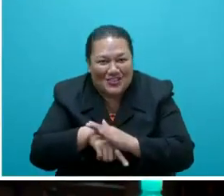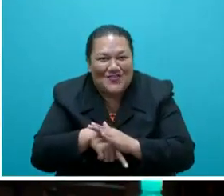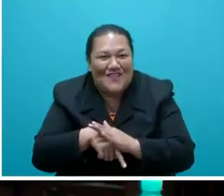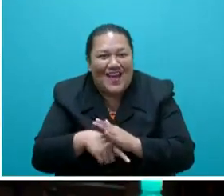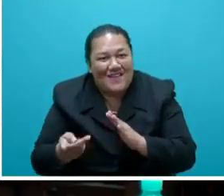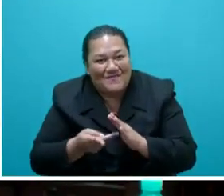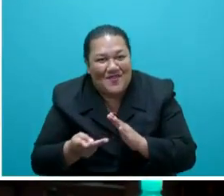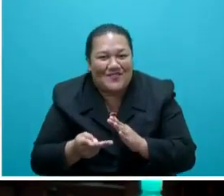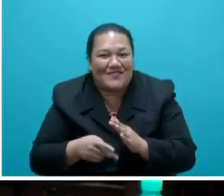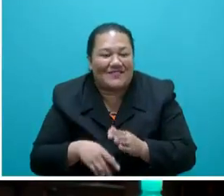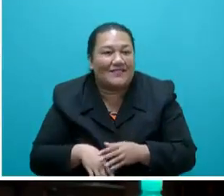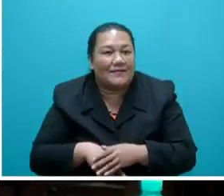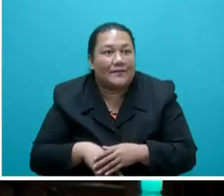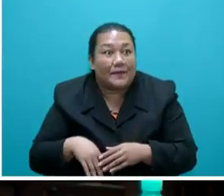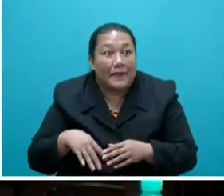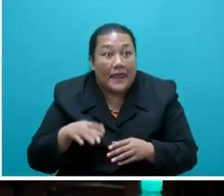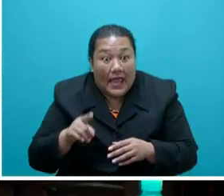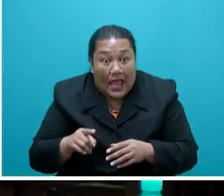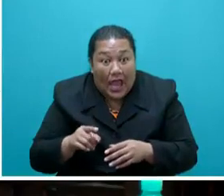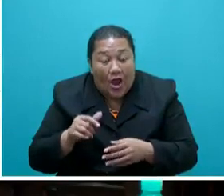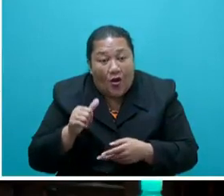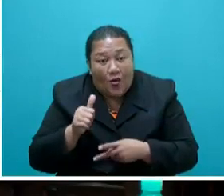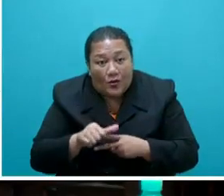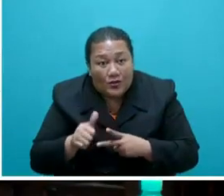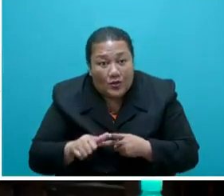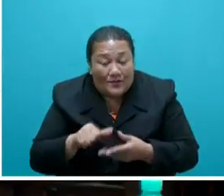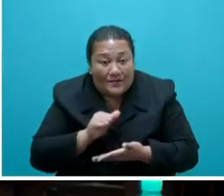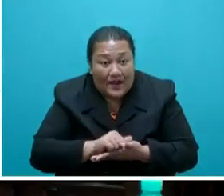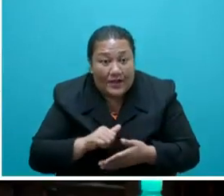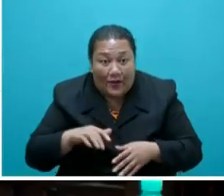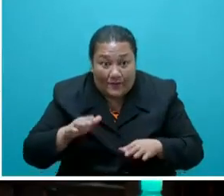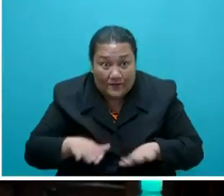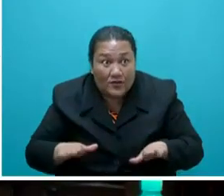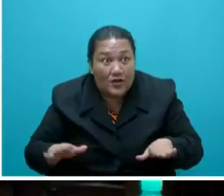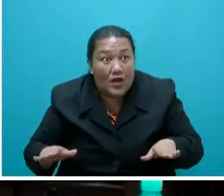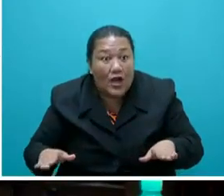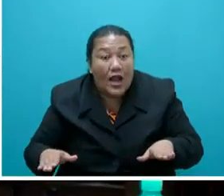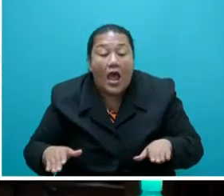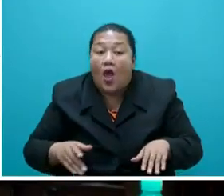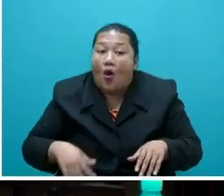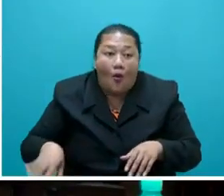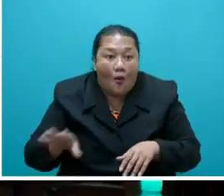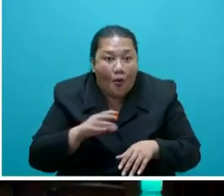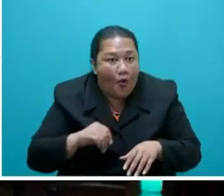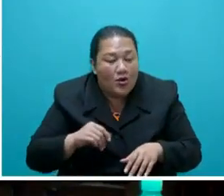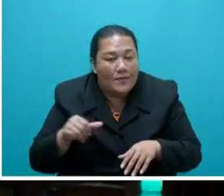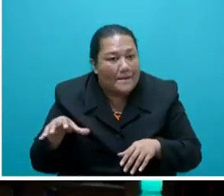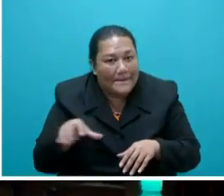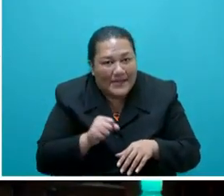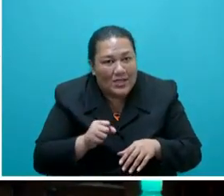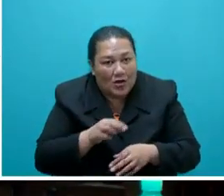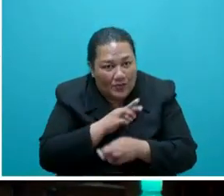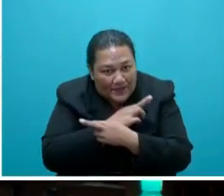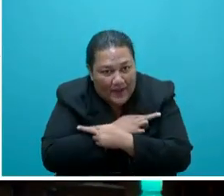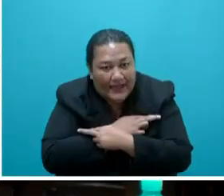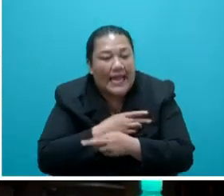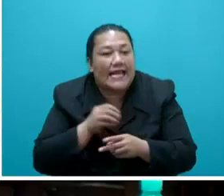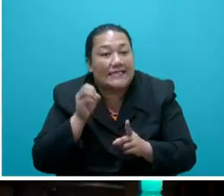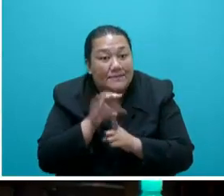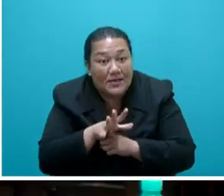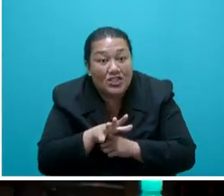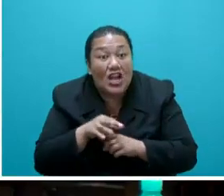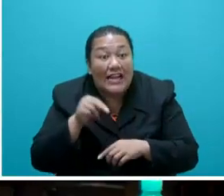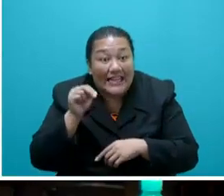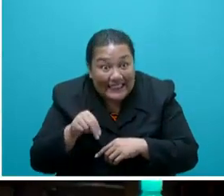Child emphasizes that the best interests of children should be respected at all times, and their special needs should be